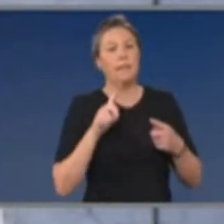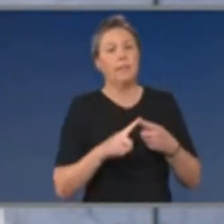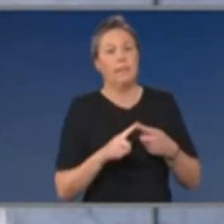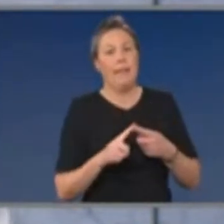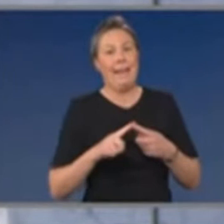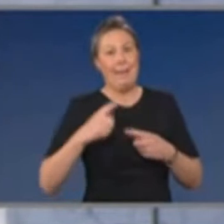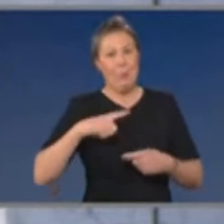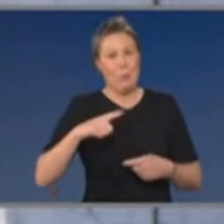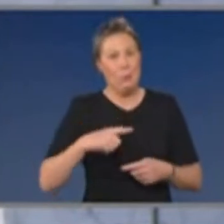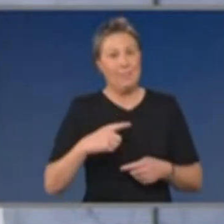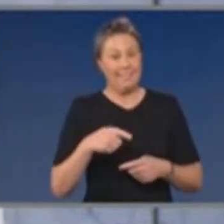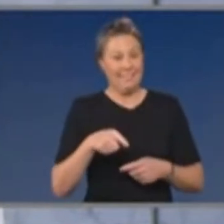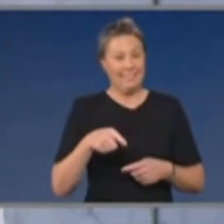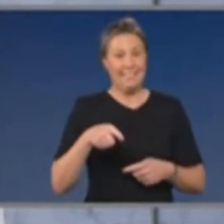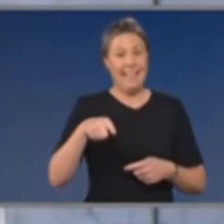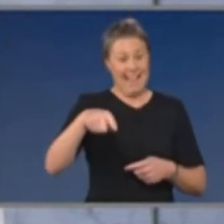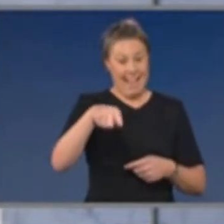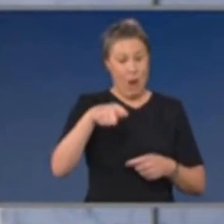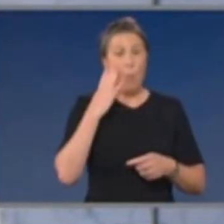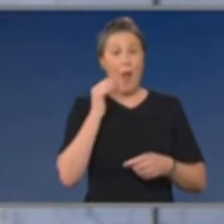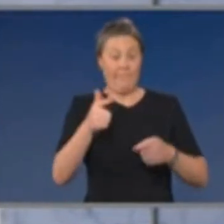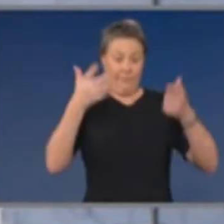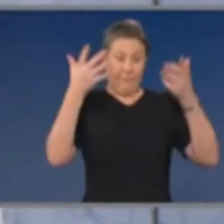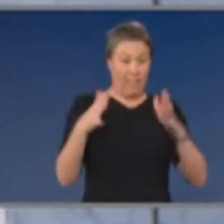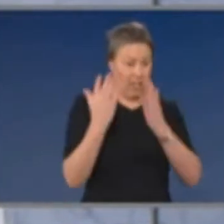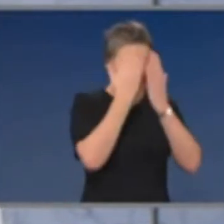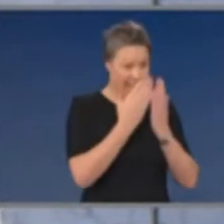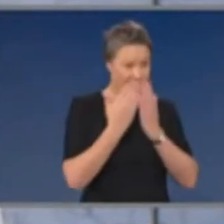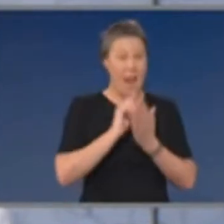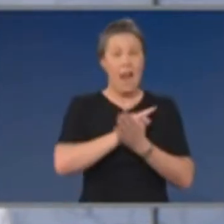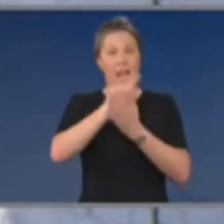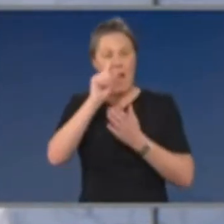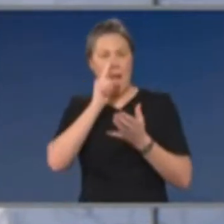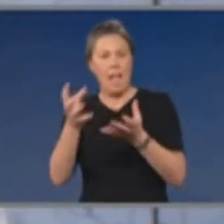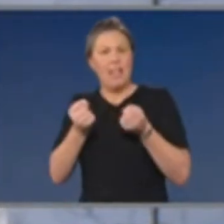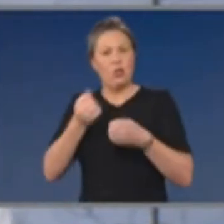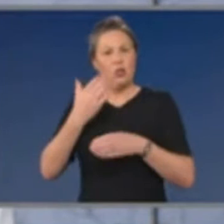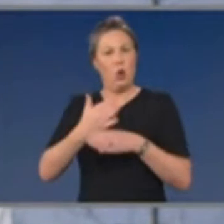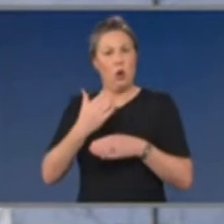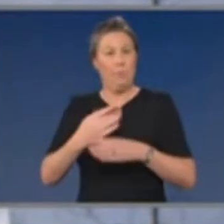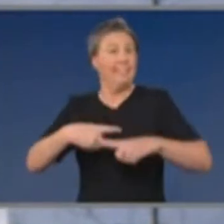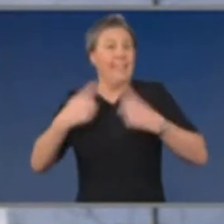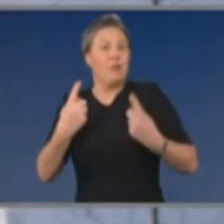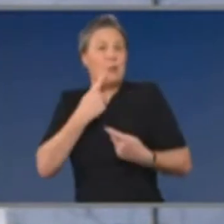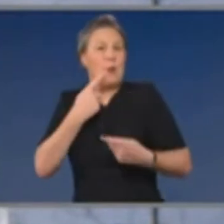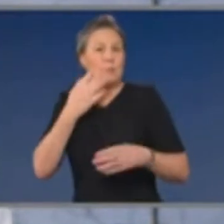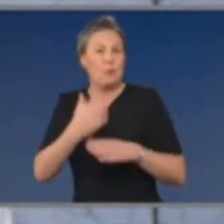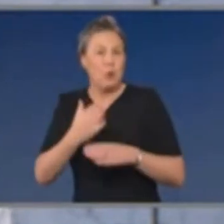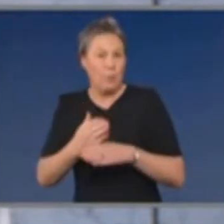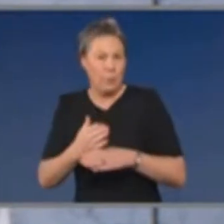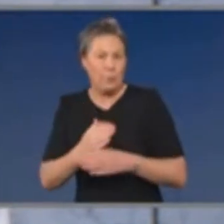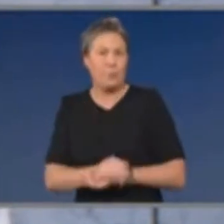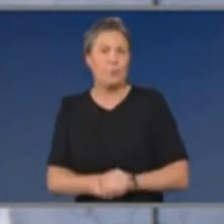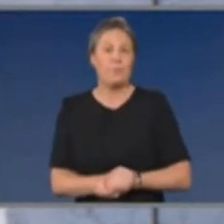qualification, they know they are training for a job. And as part of this reform process, states and